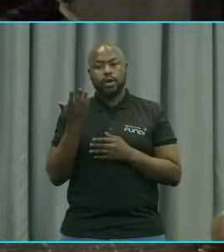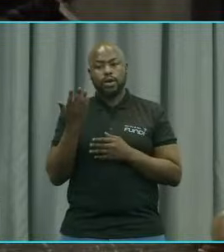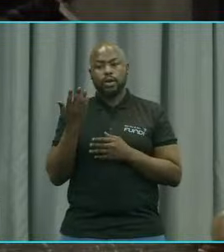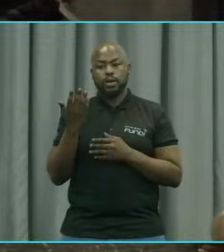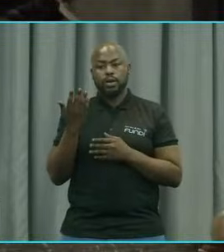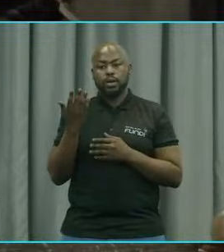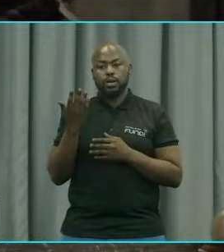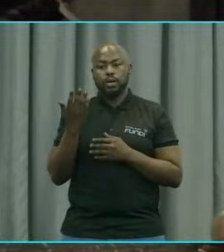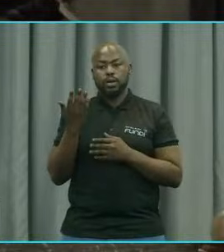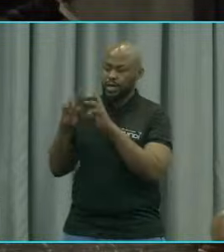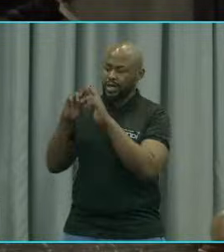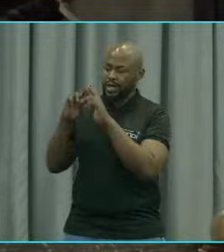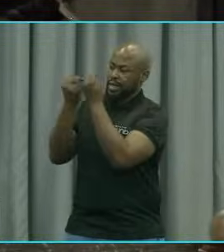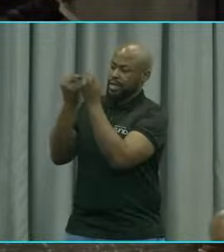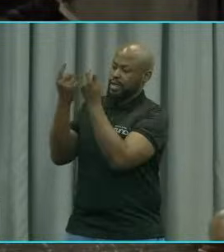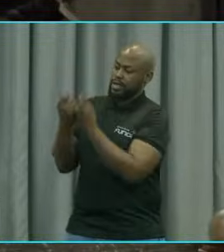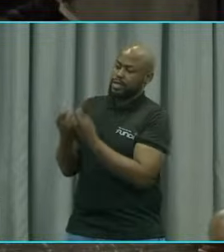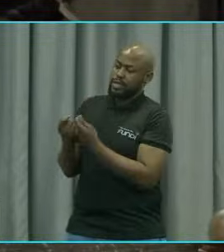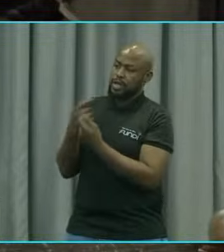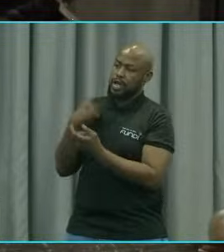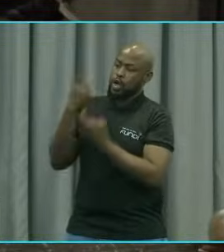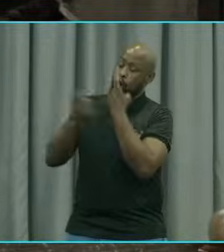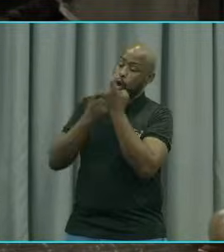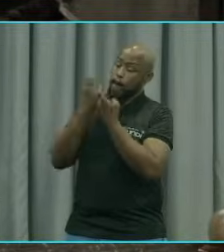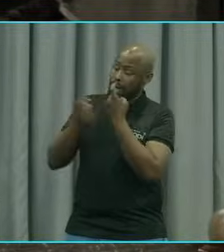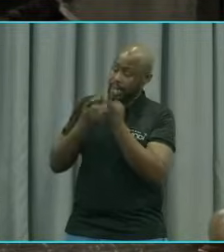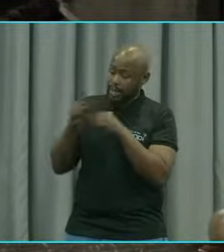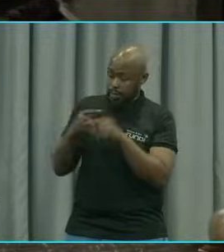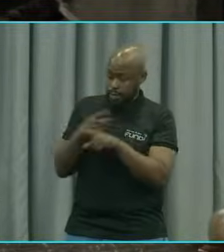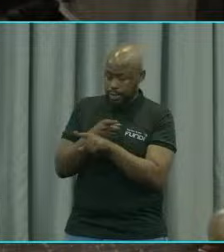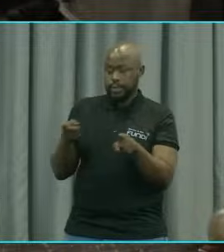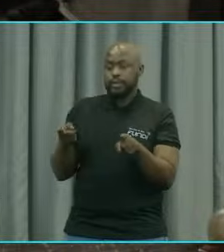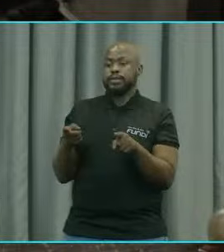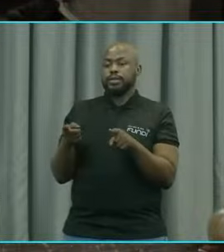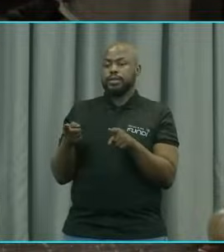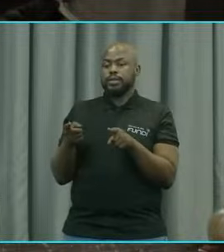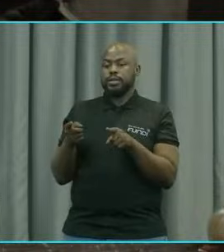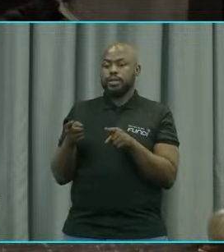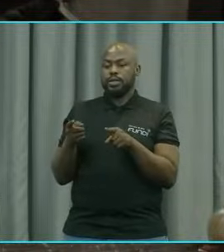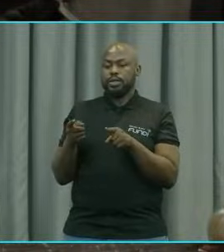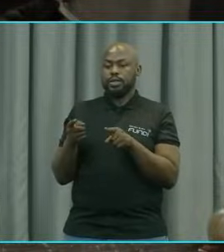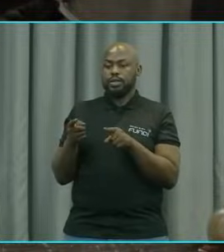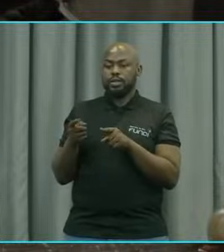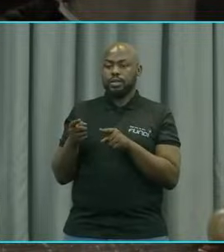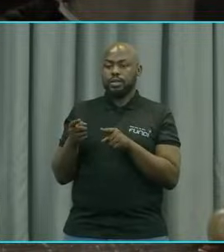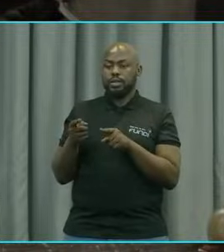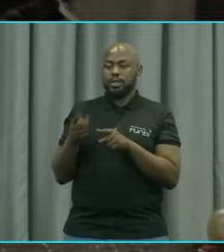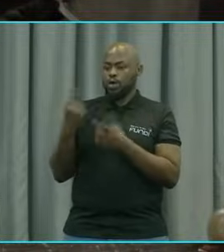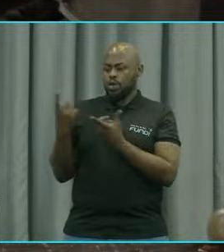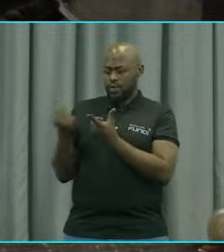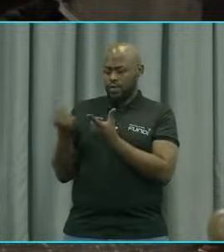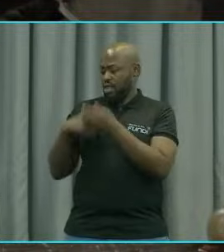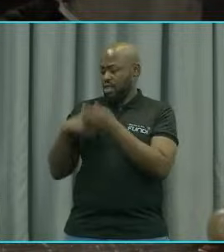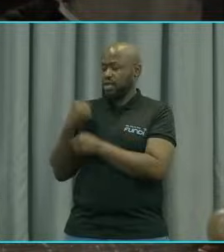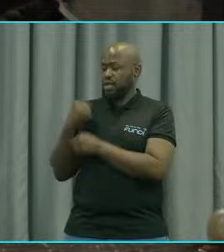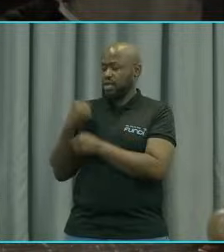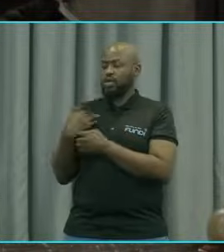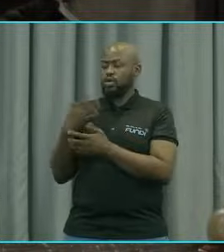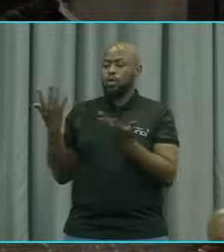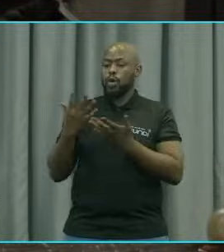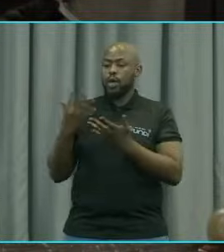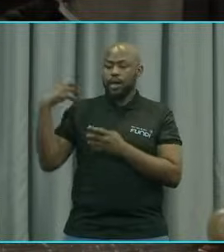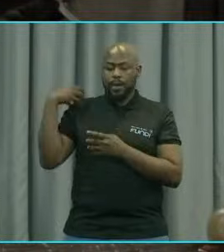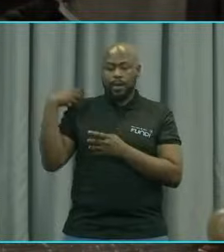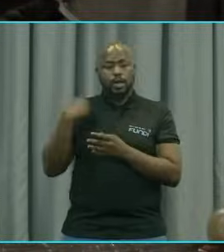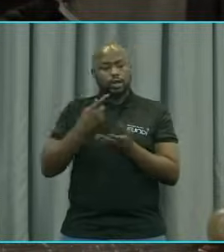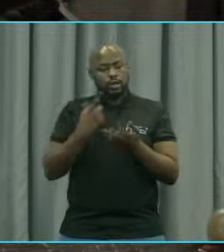the Treasury Department actually and complain actually about it, and that we've done actually this year, I mean last year, whereby the minister actually went herself